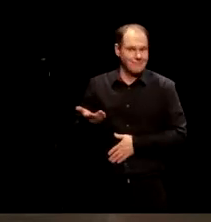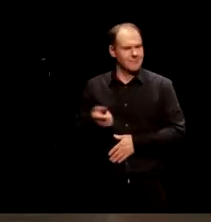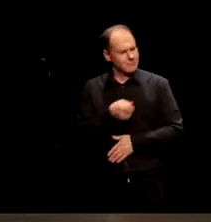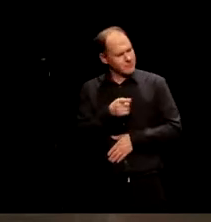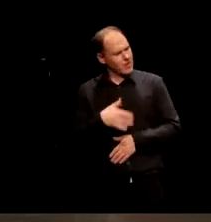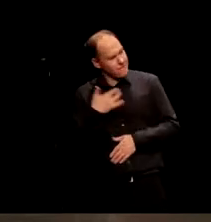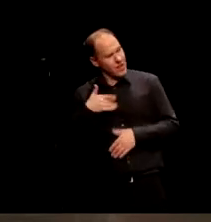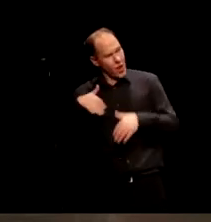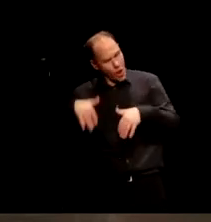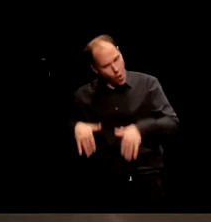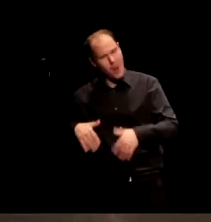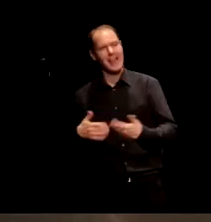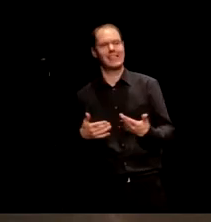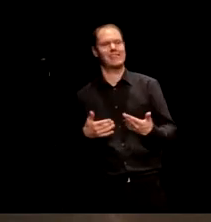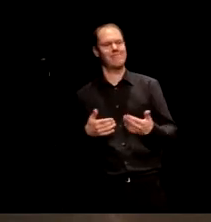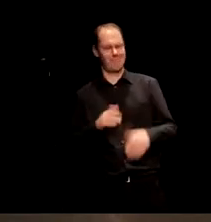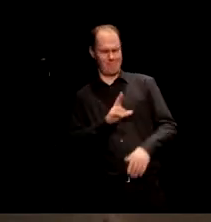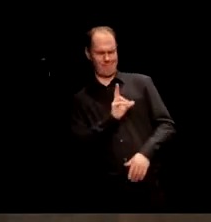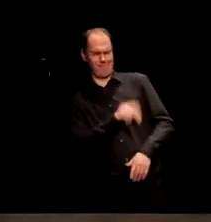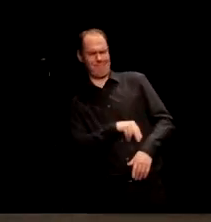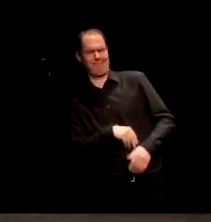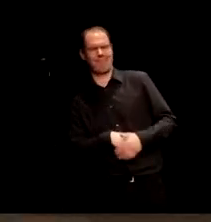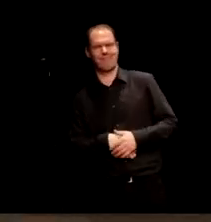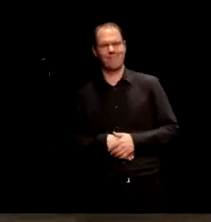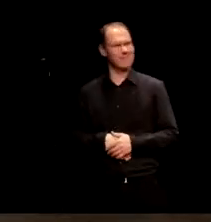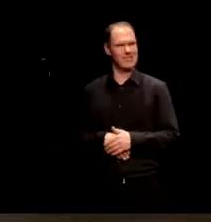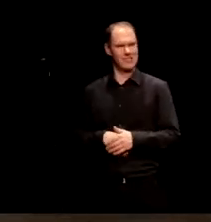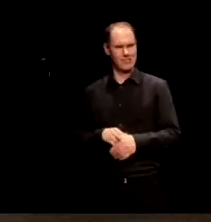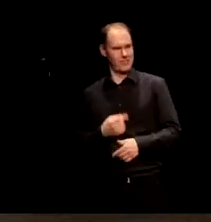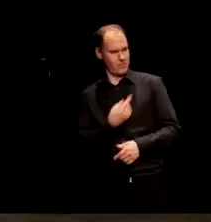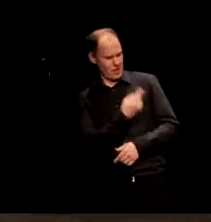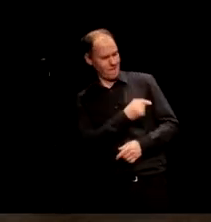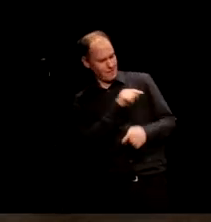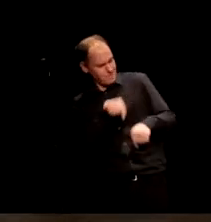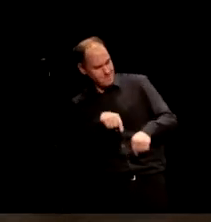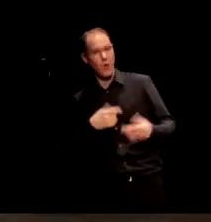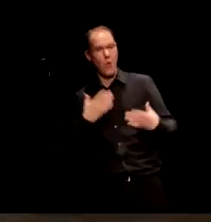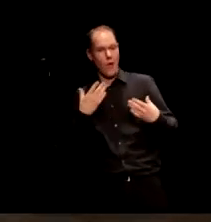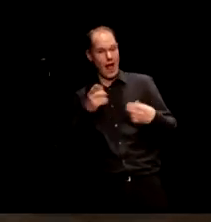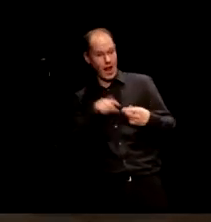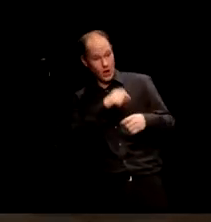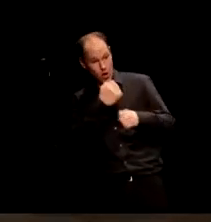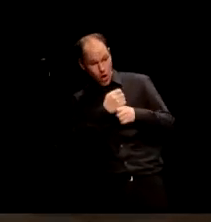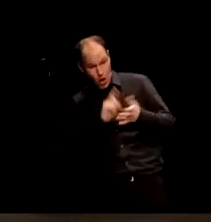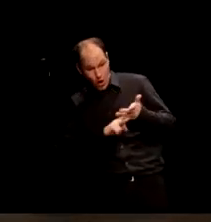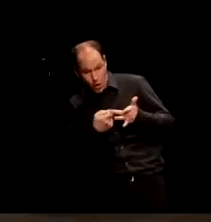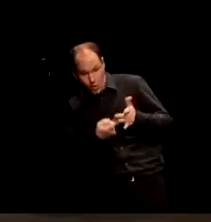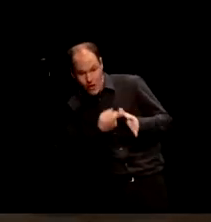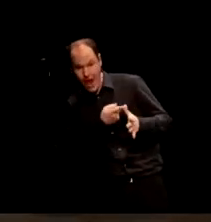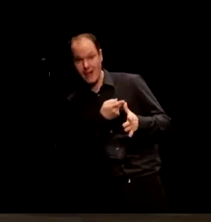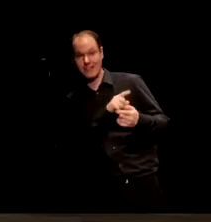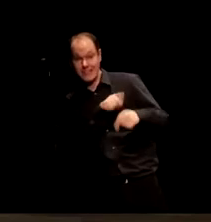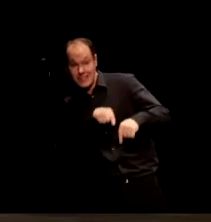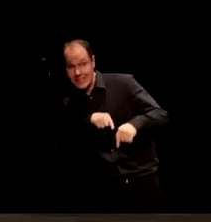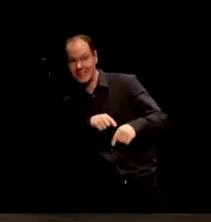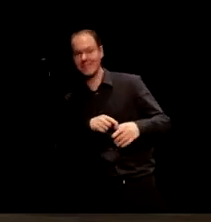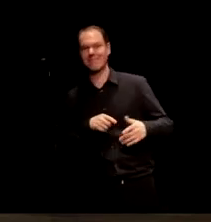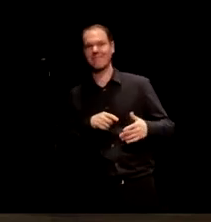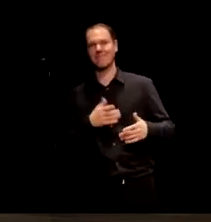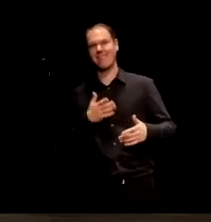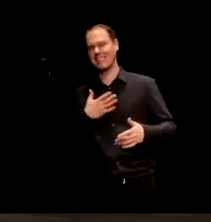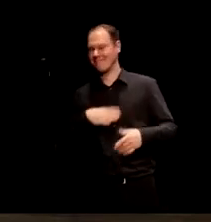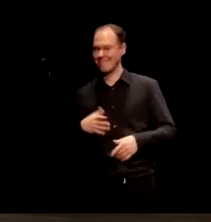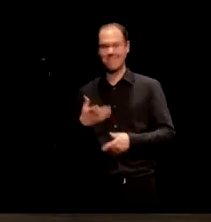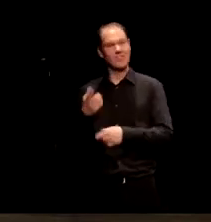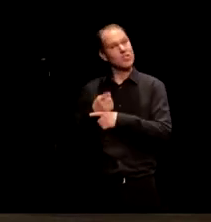feeling lonely here? No, not a bit. Not with you and Gloria here. I just love to talk